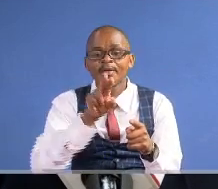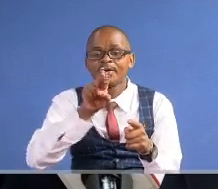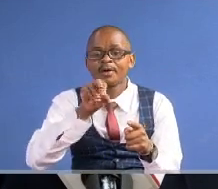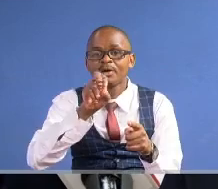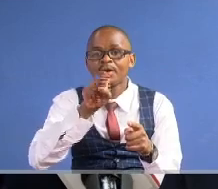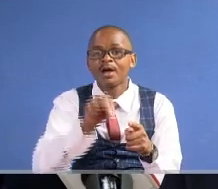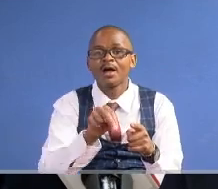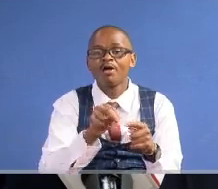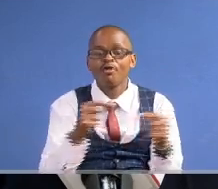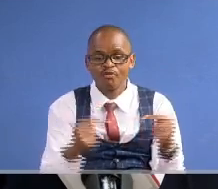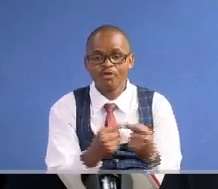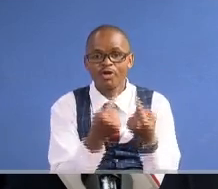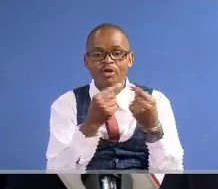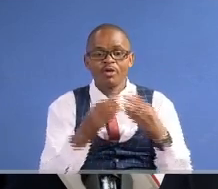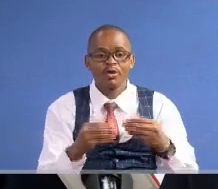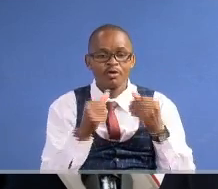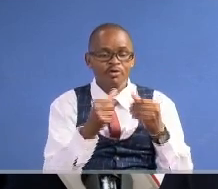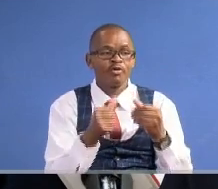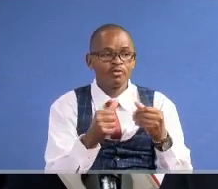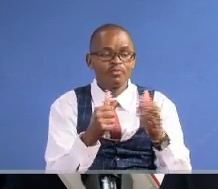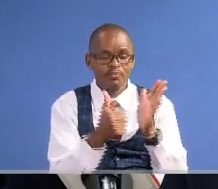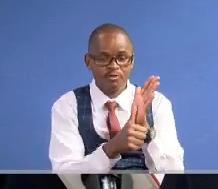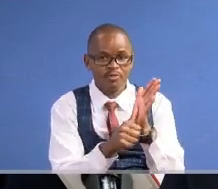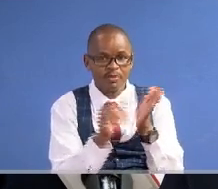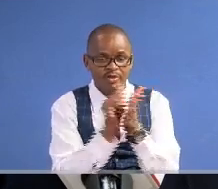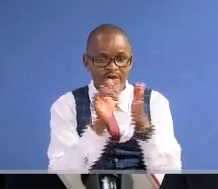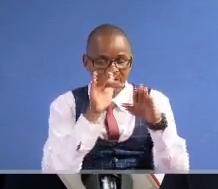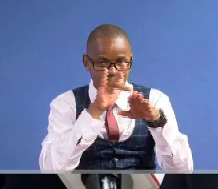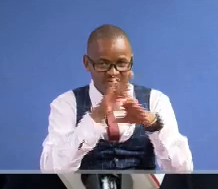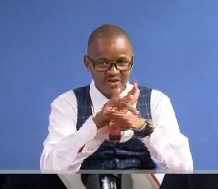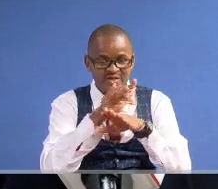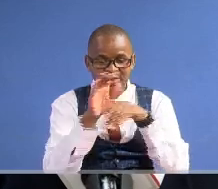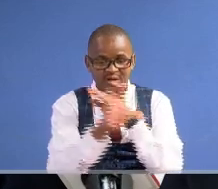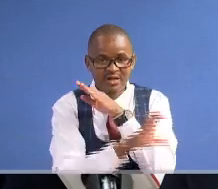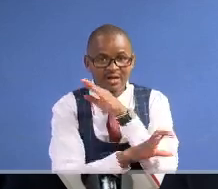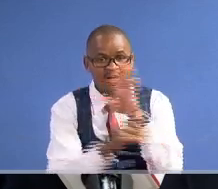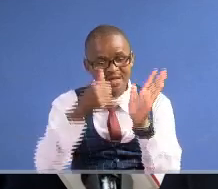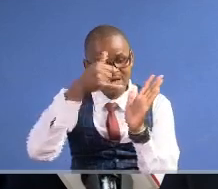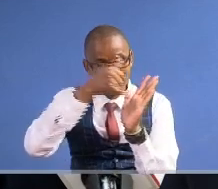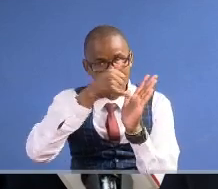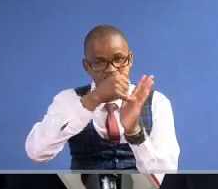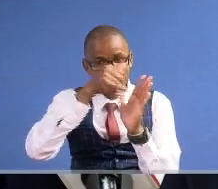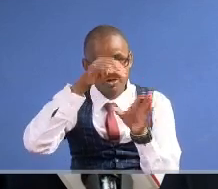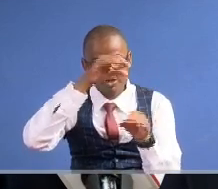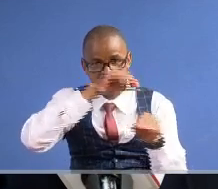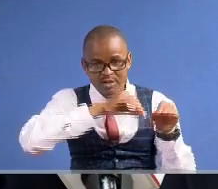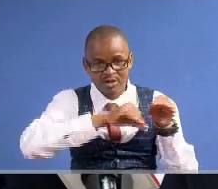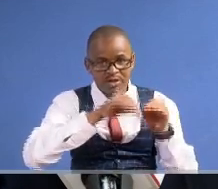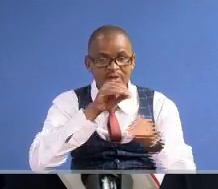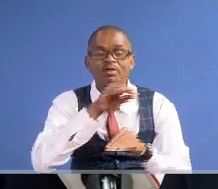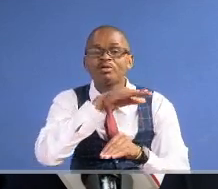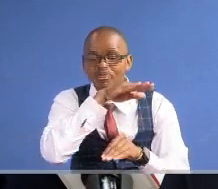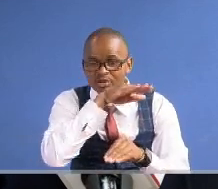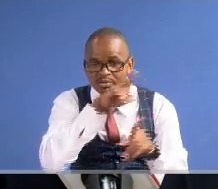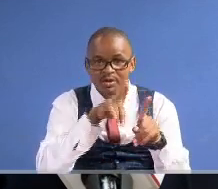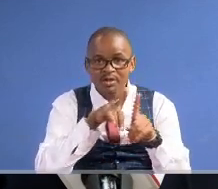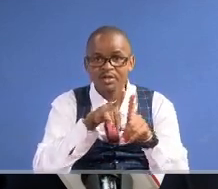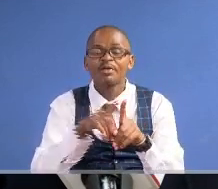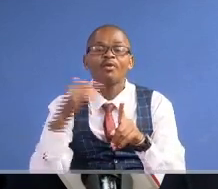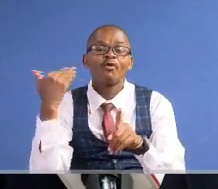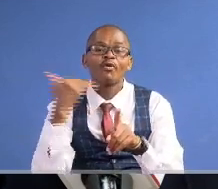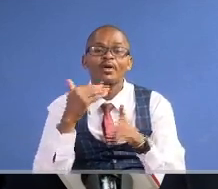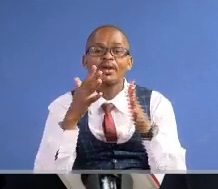non-violent resolution of issues that affect the country, including elections. And it is clear that Odinga and his brigade of